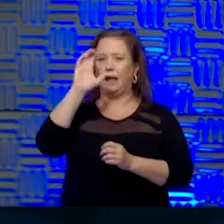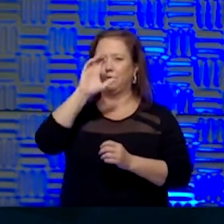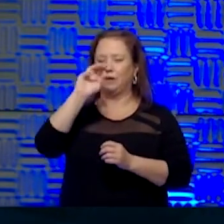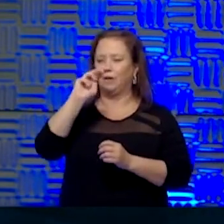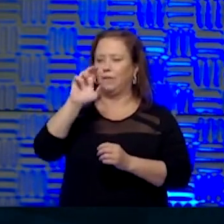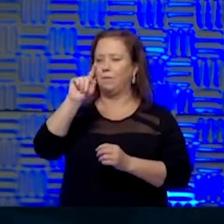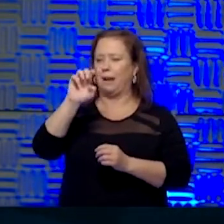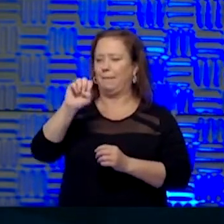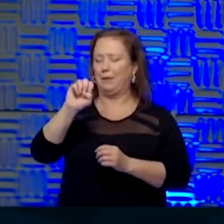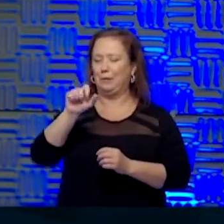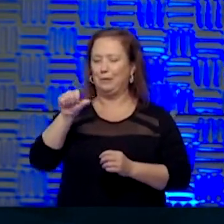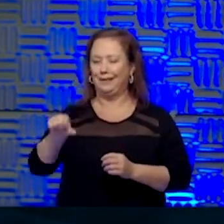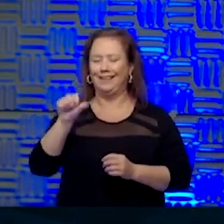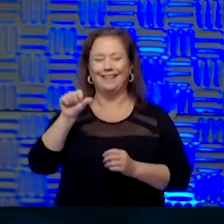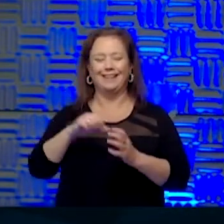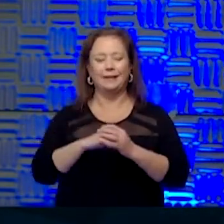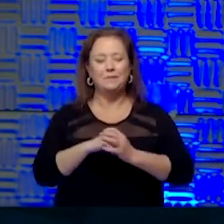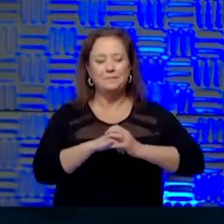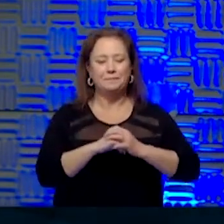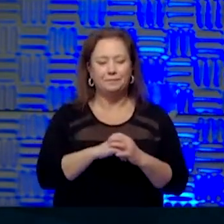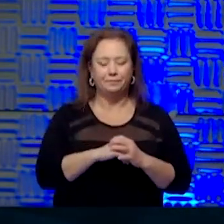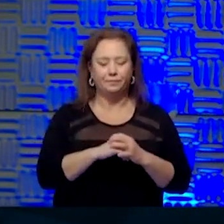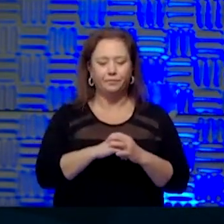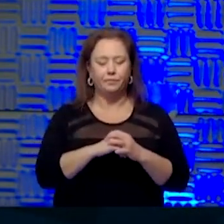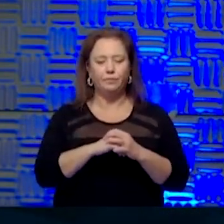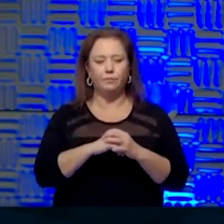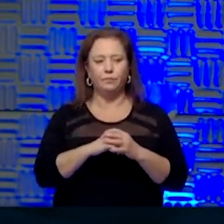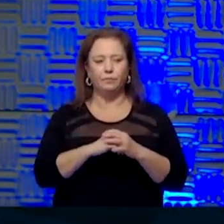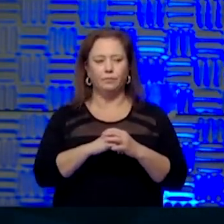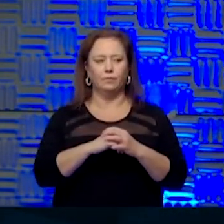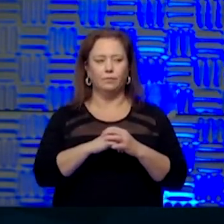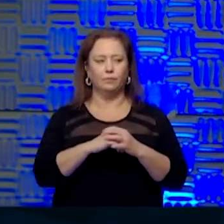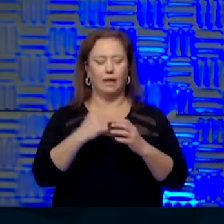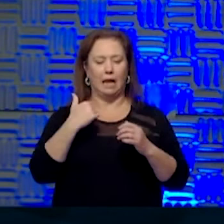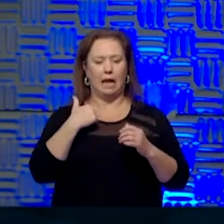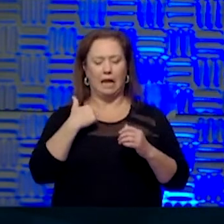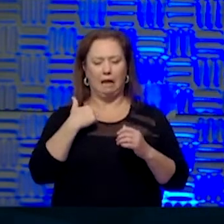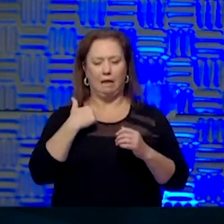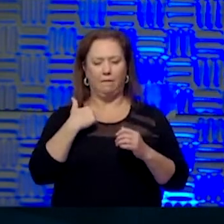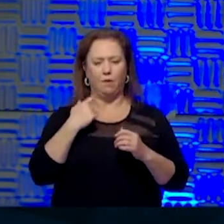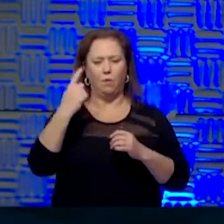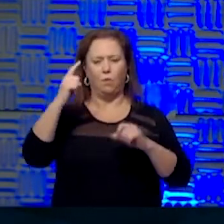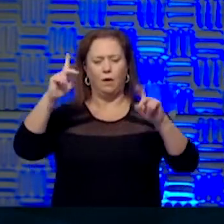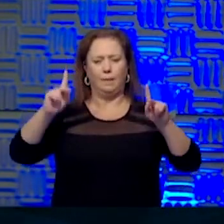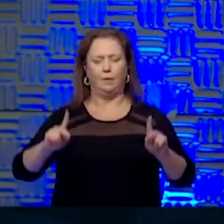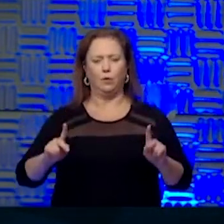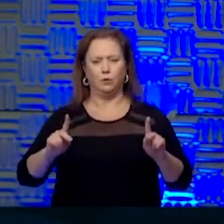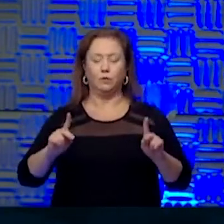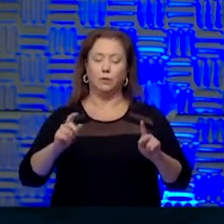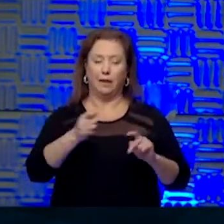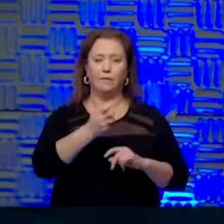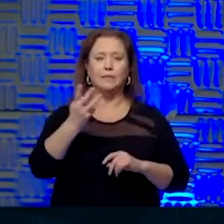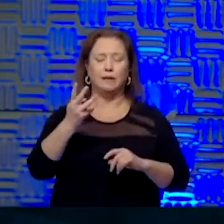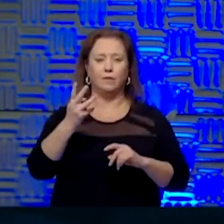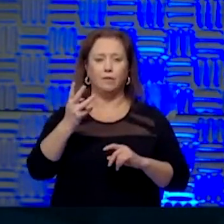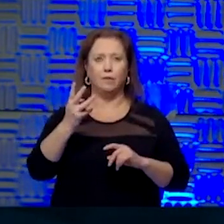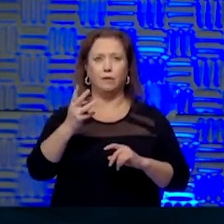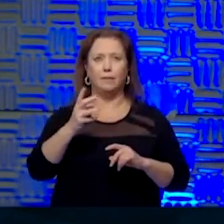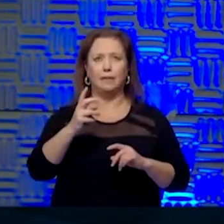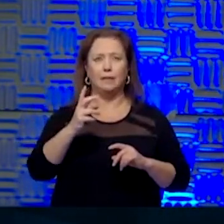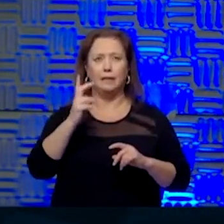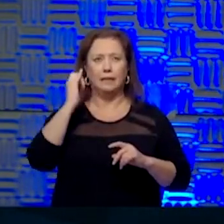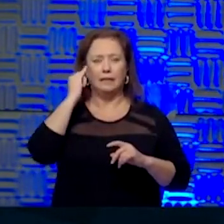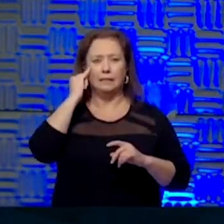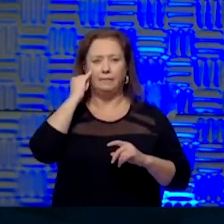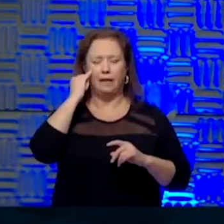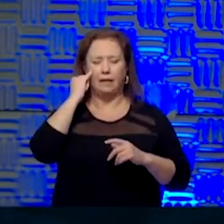button. So I did have a couple. One person, well, I have several, but let me see if I can get you